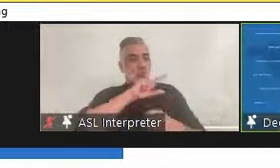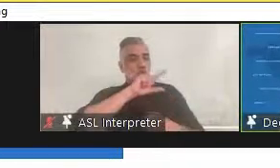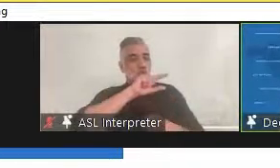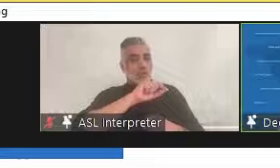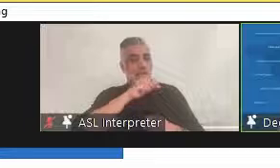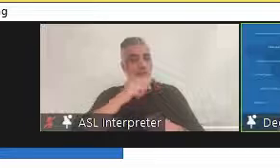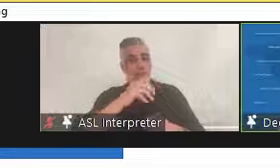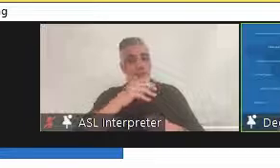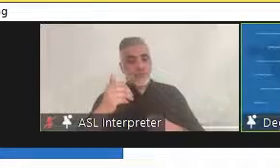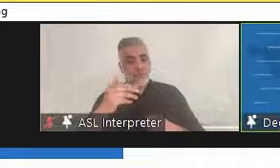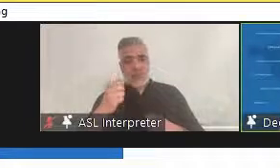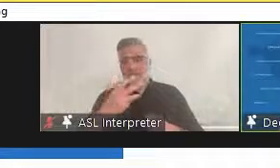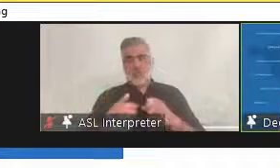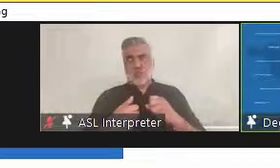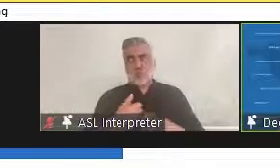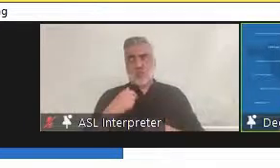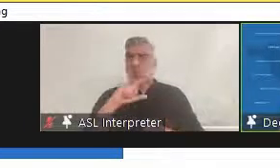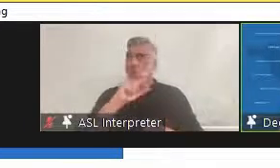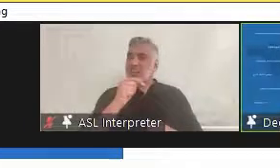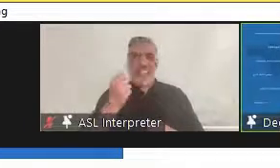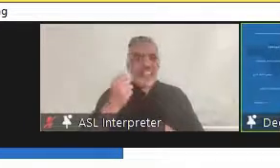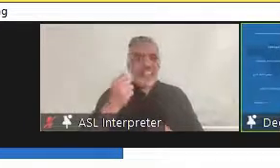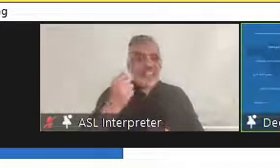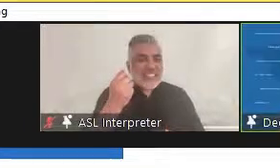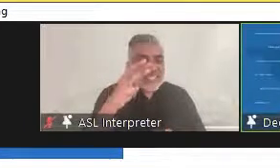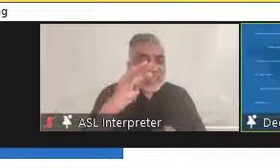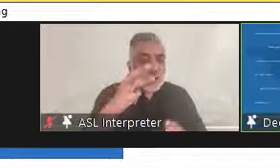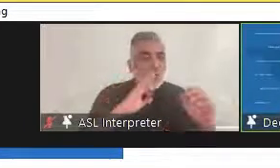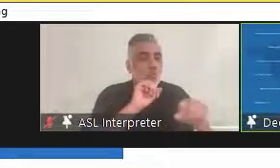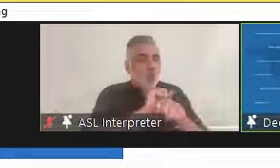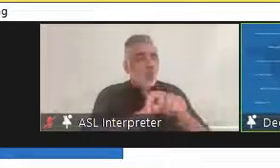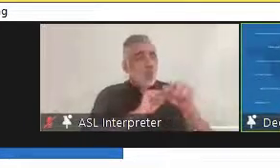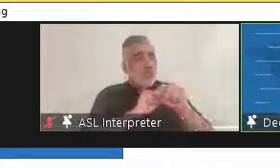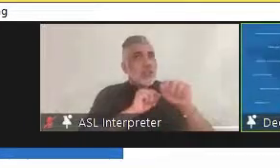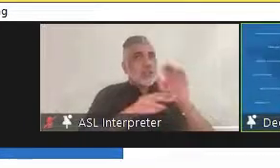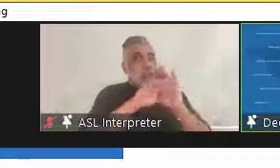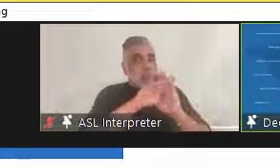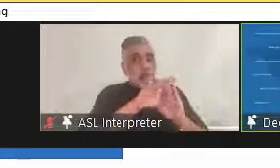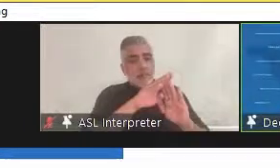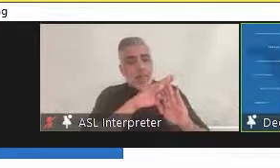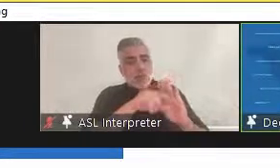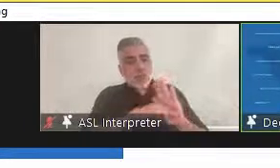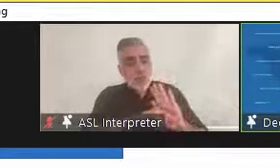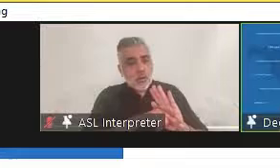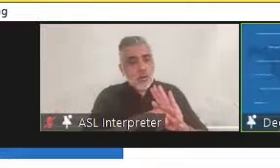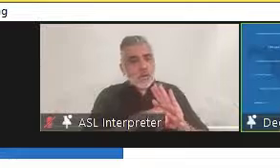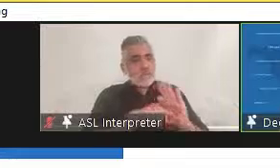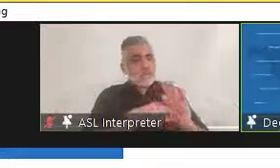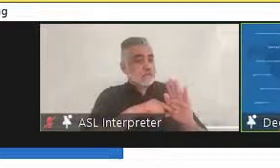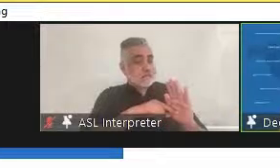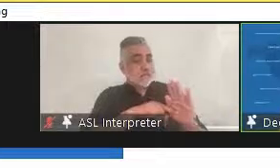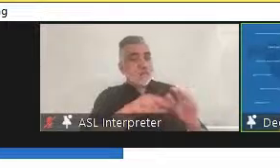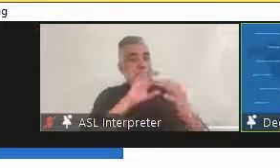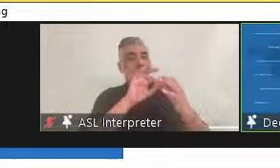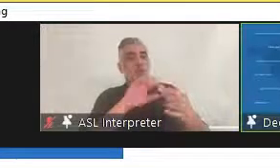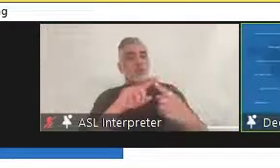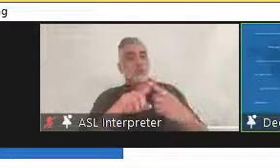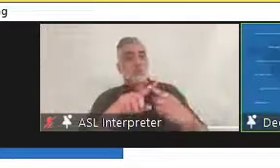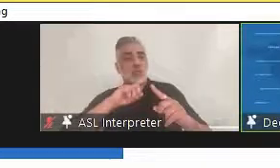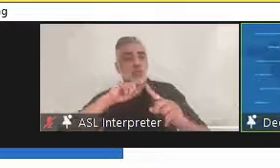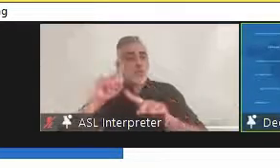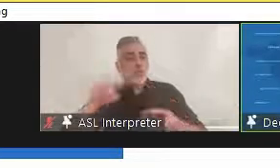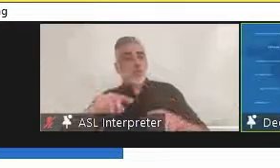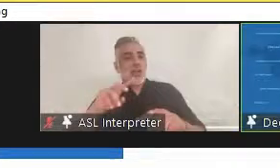few years, but in 2016, we worked to develop a background paper, which was linked to the World Development Report on